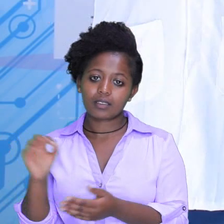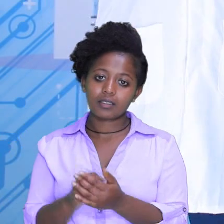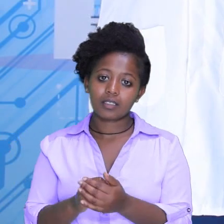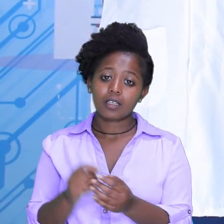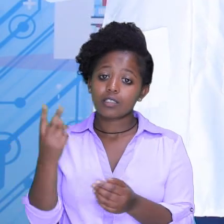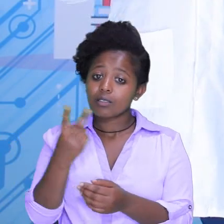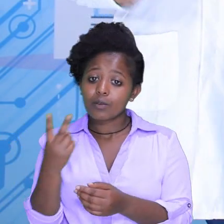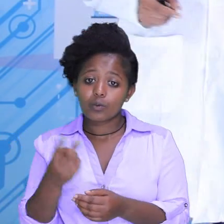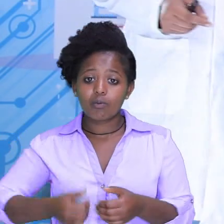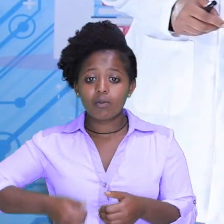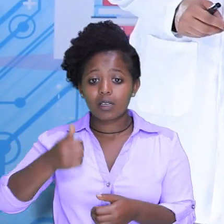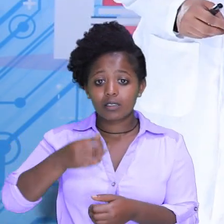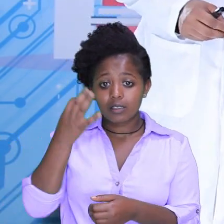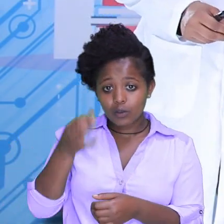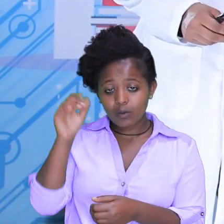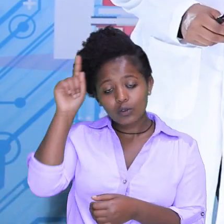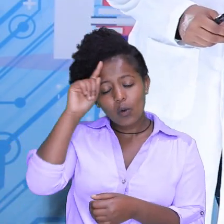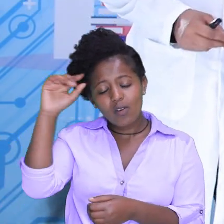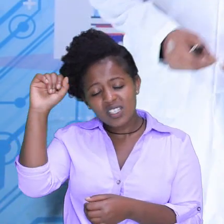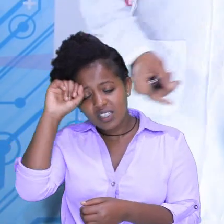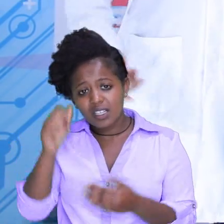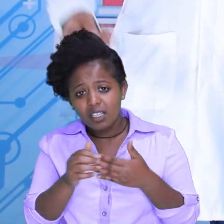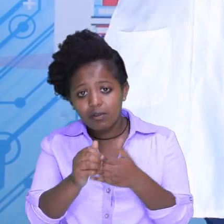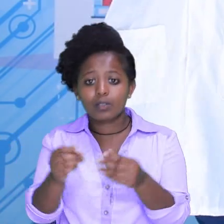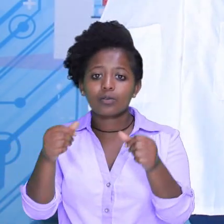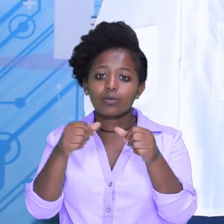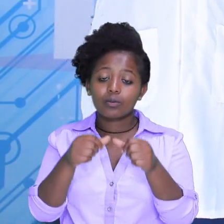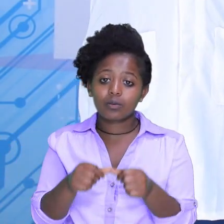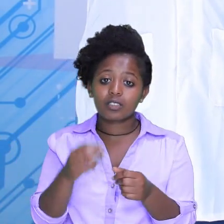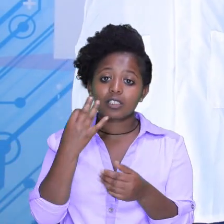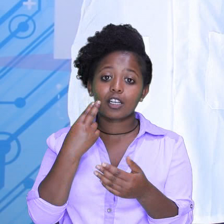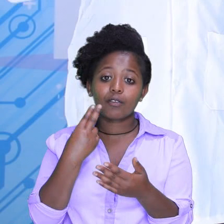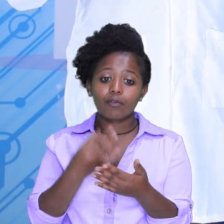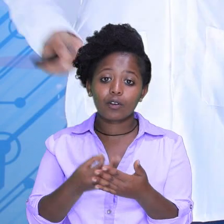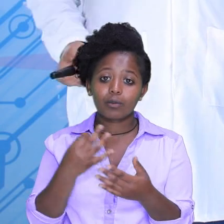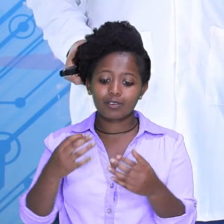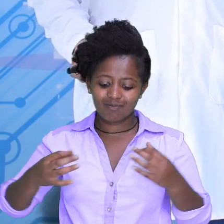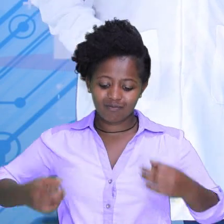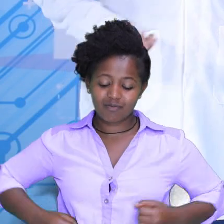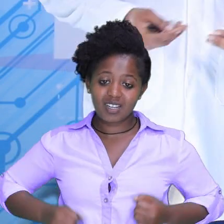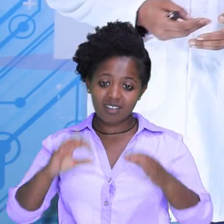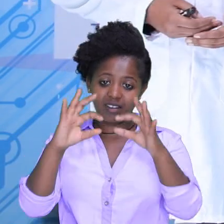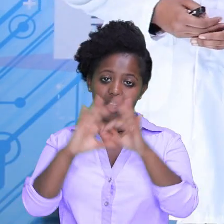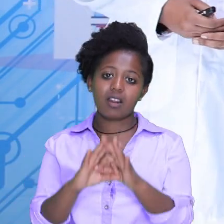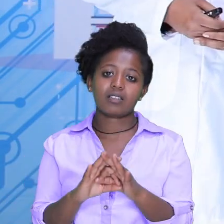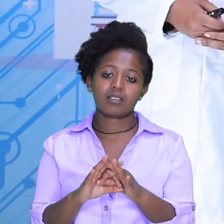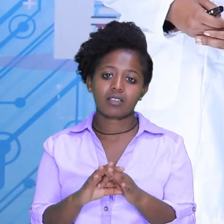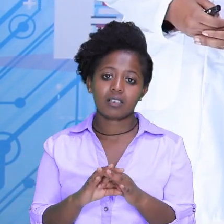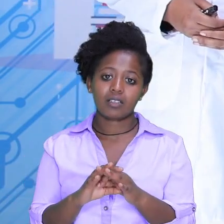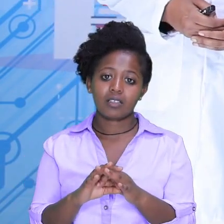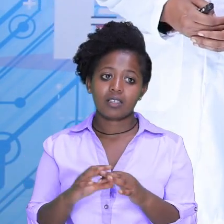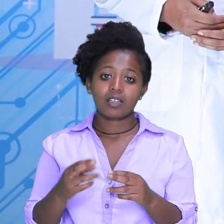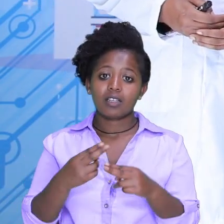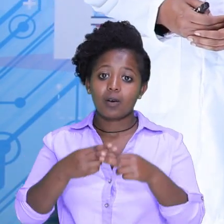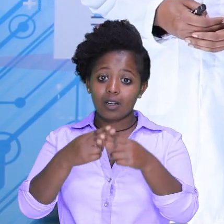The two measures of Joseph Stalin lead to the formation of military alliance. That military alliance was